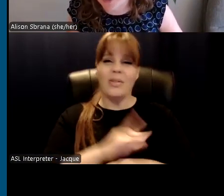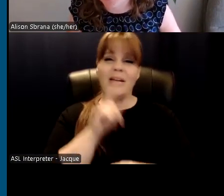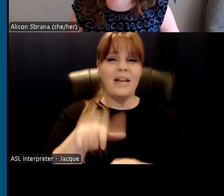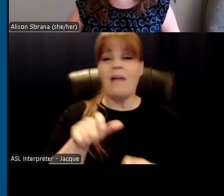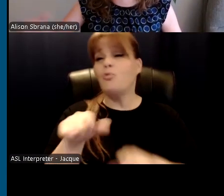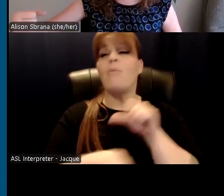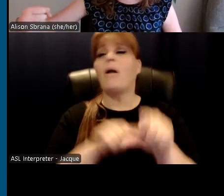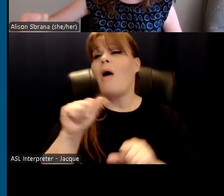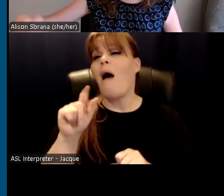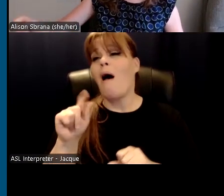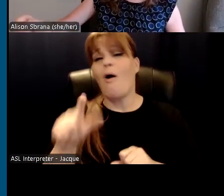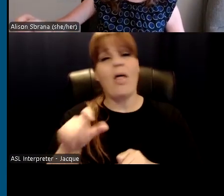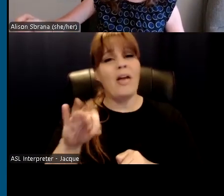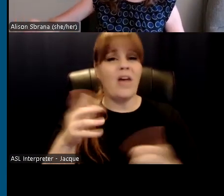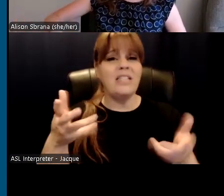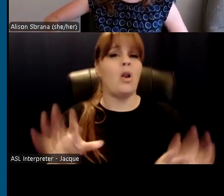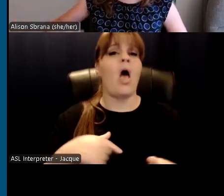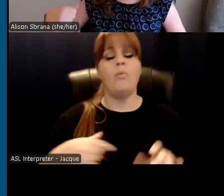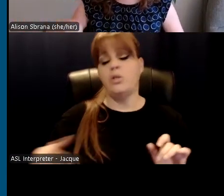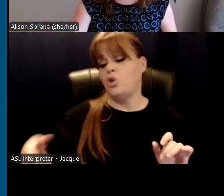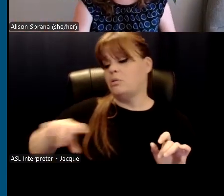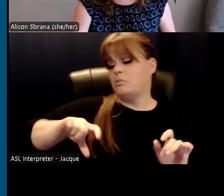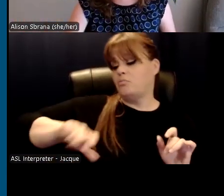all. If I did not want to, I would just crank